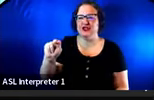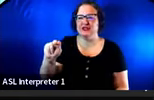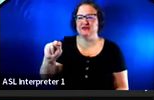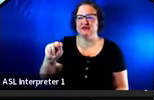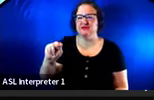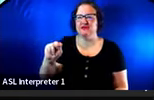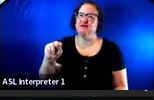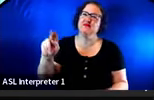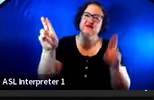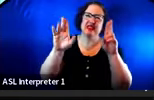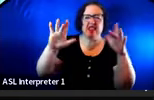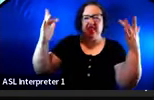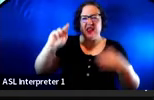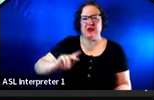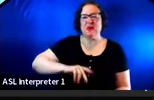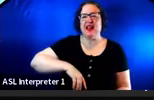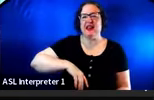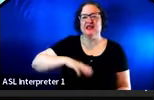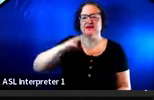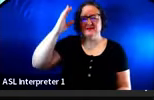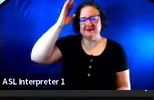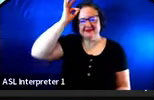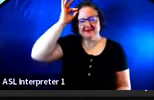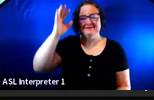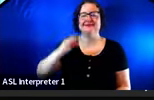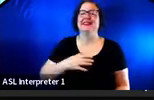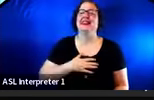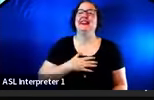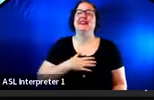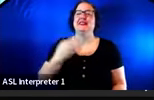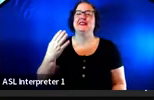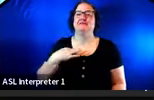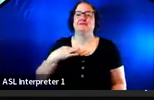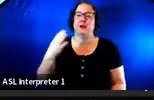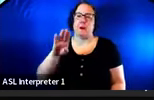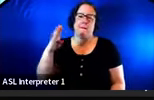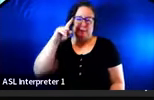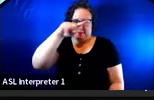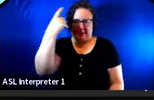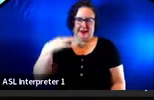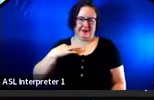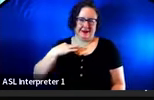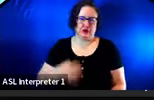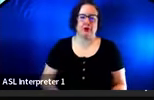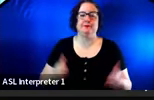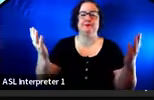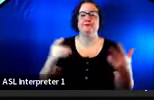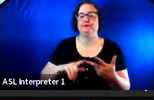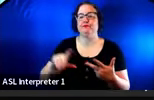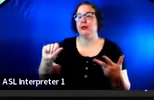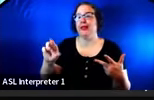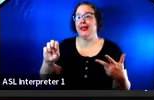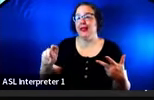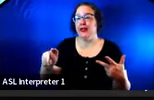salt and peppered hair, black and white hair, wearing a black t-shirt today. Aaron Price, Aaron Price and I are both